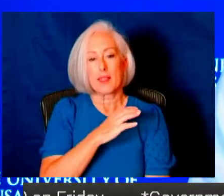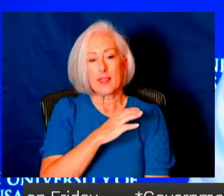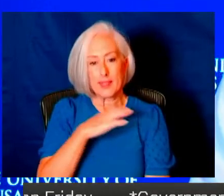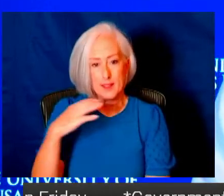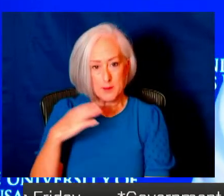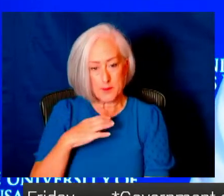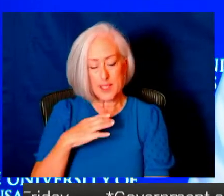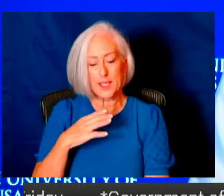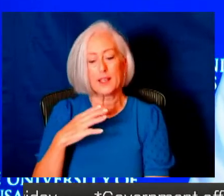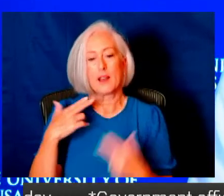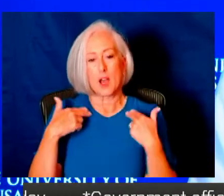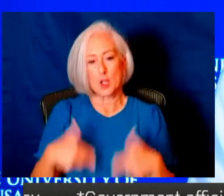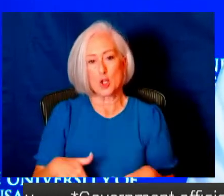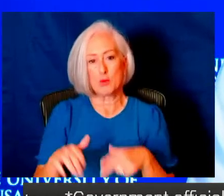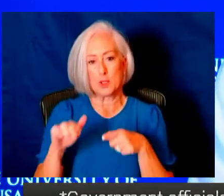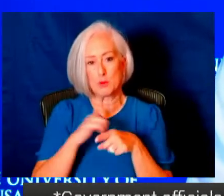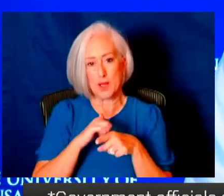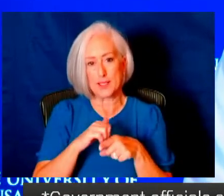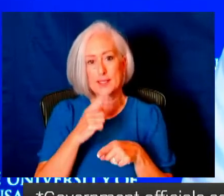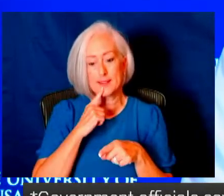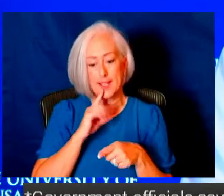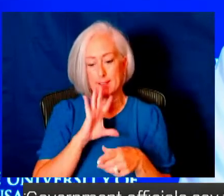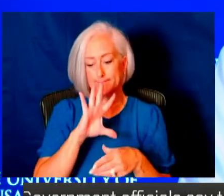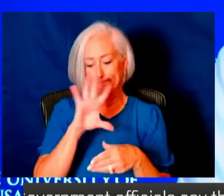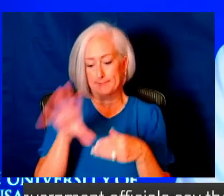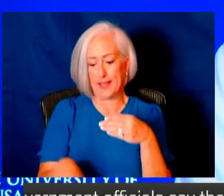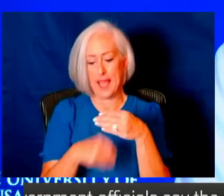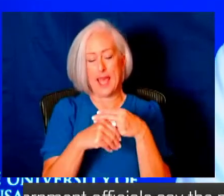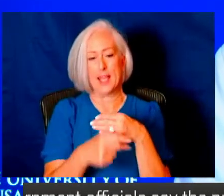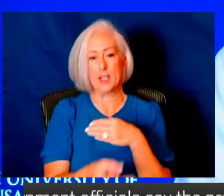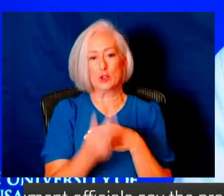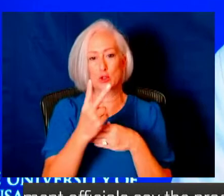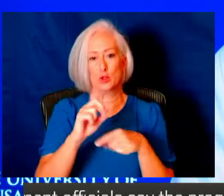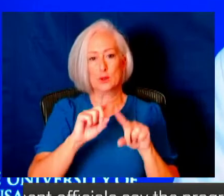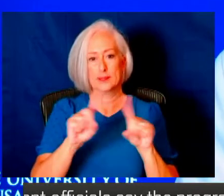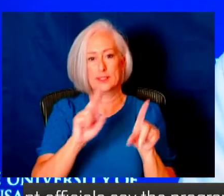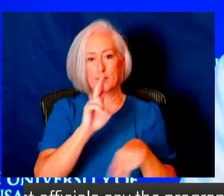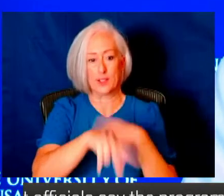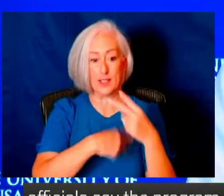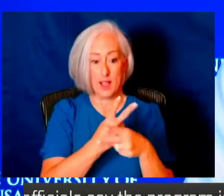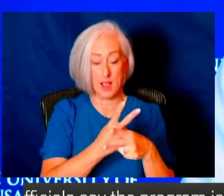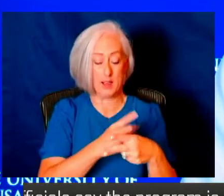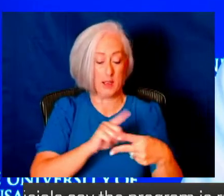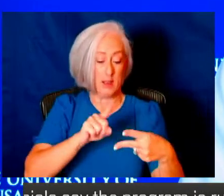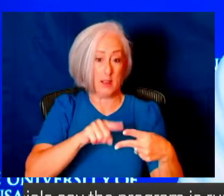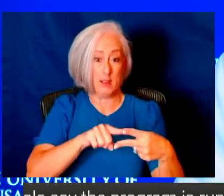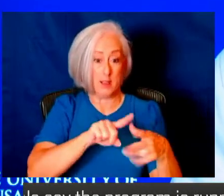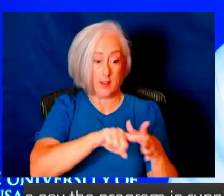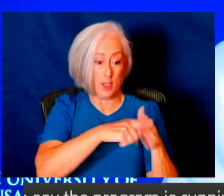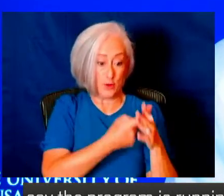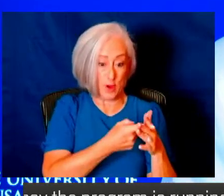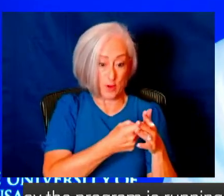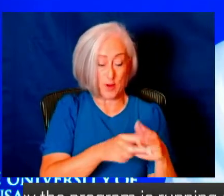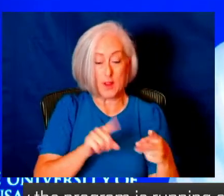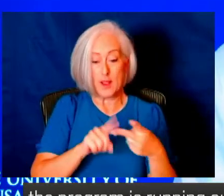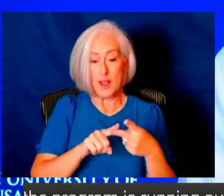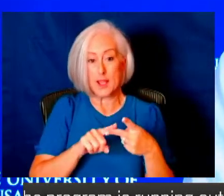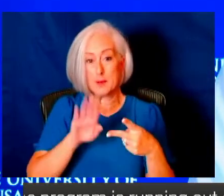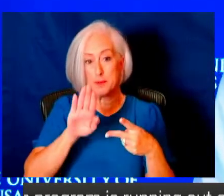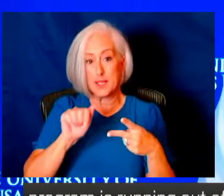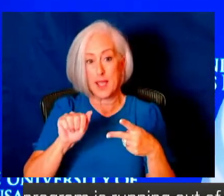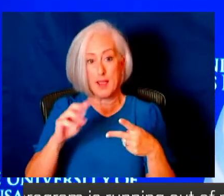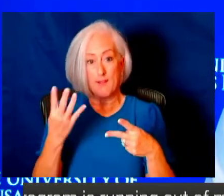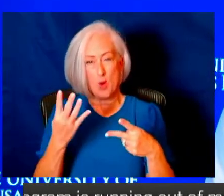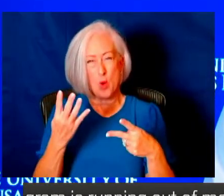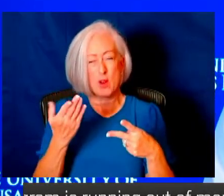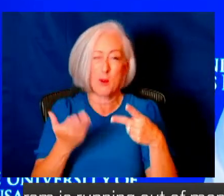put 2 spikes in the new vaccine, the original ancestral spike, but also now a BA4, or it's probably actually going to be a BA5. I